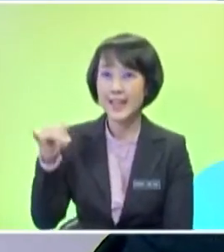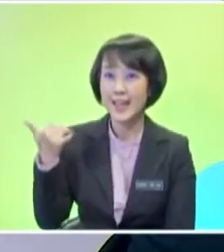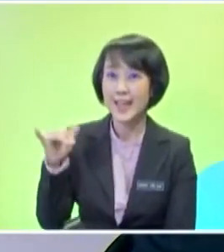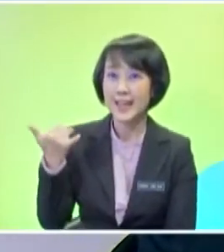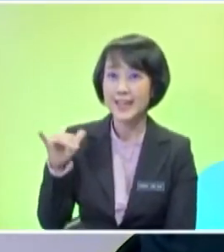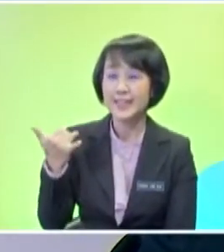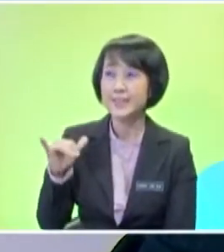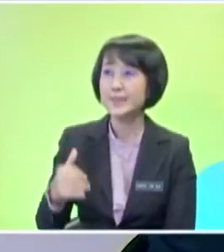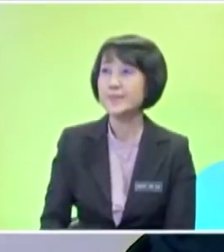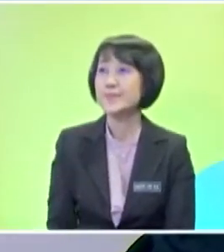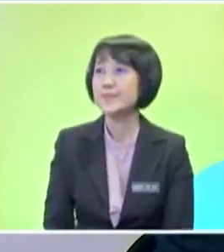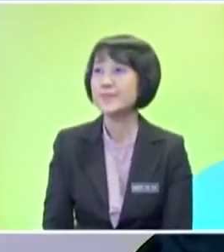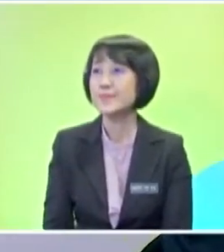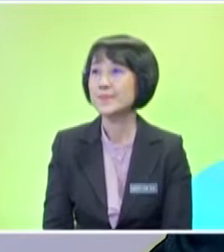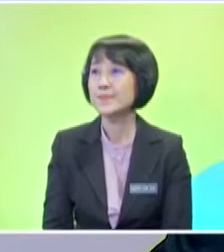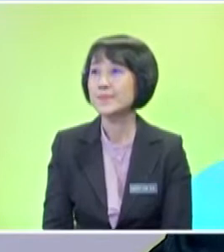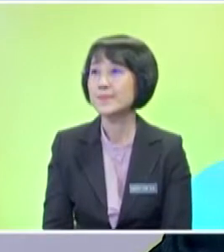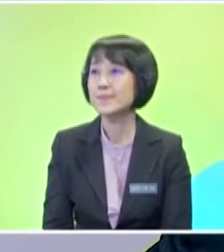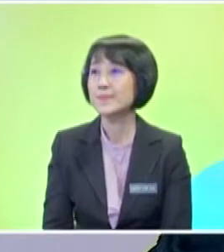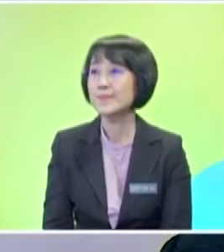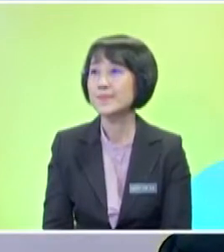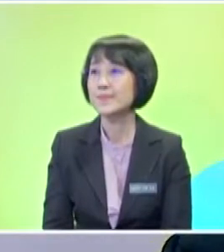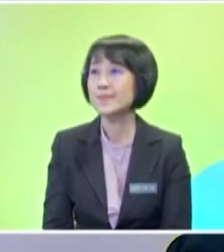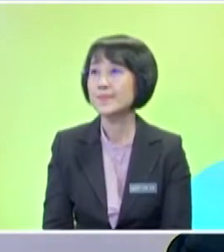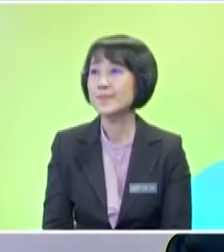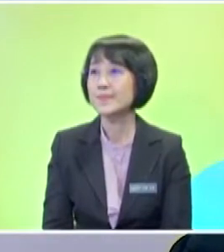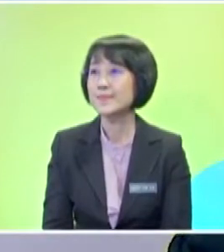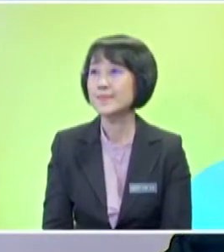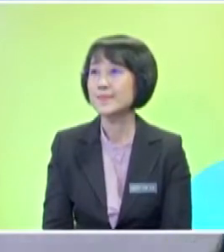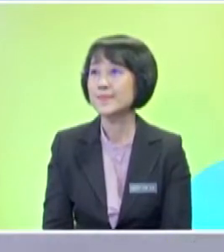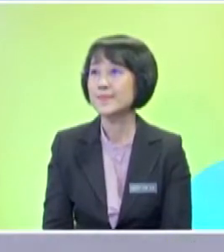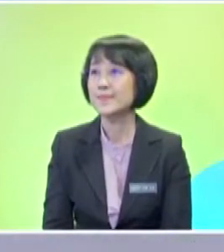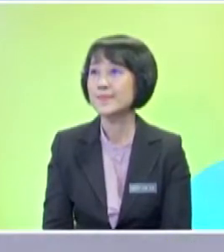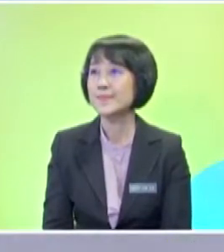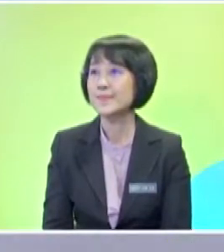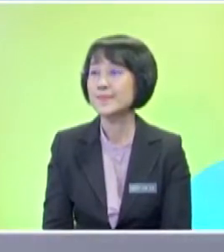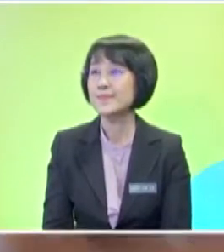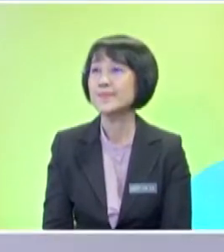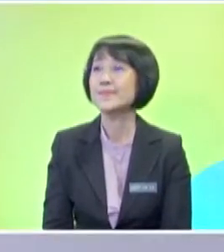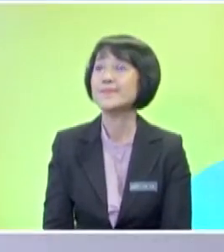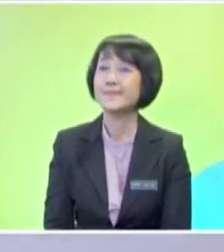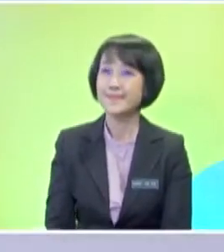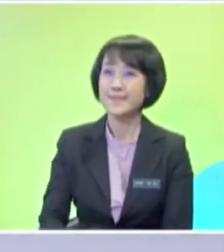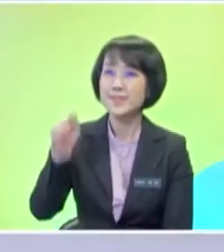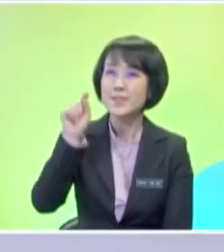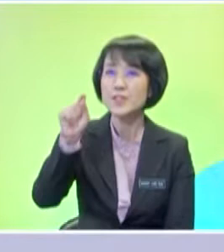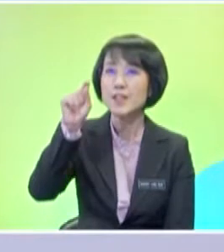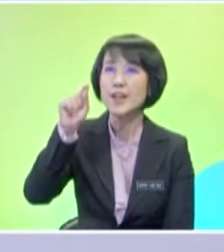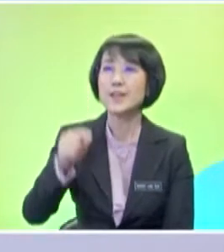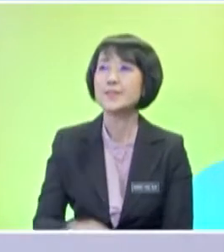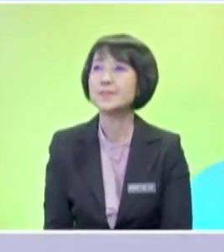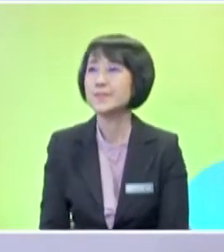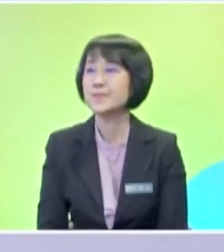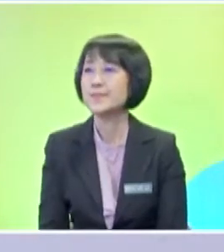yellow. L L O. W, full stop.